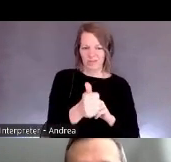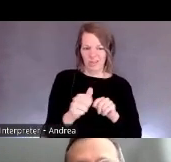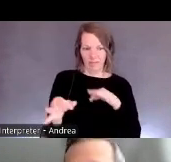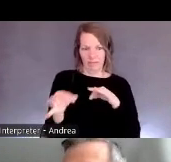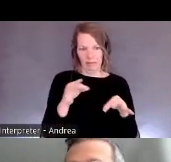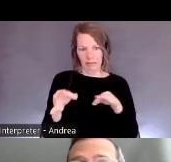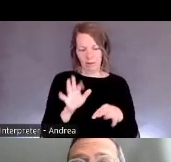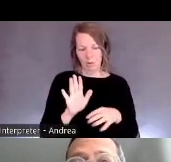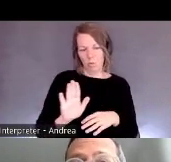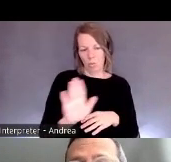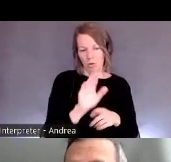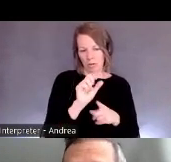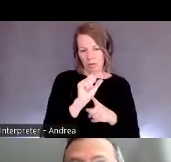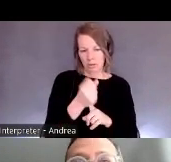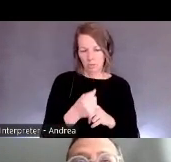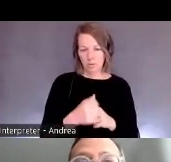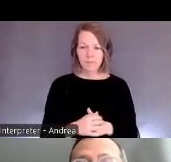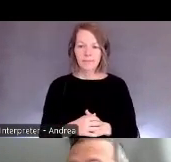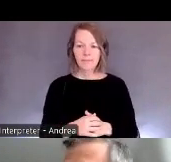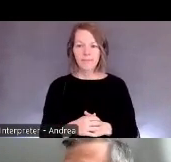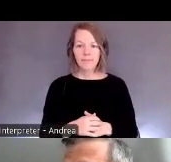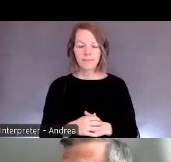terminology. And then,